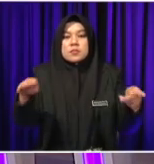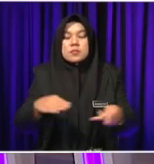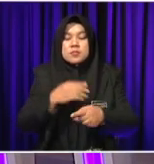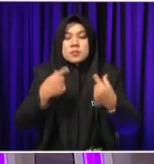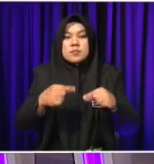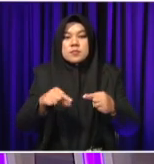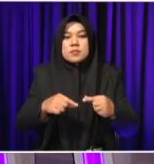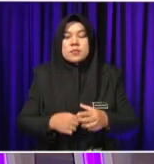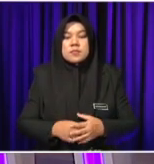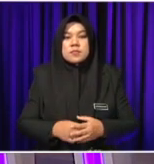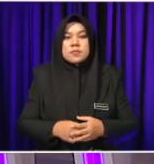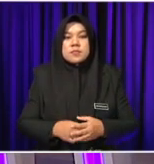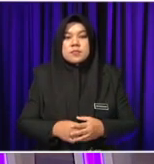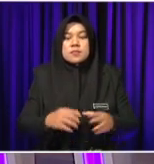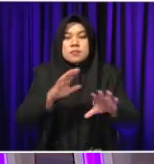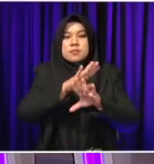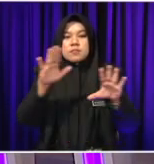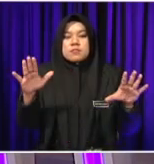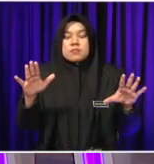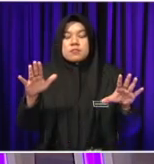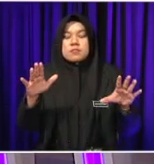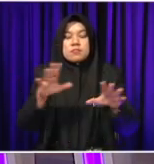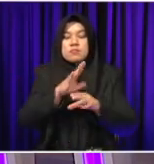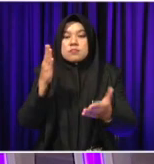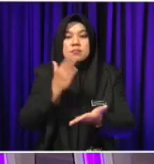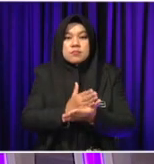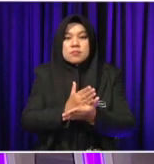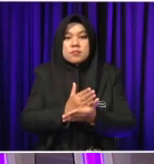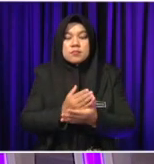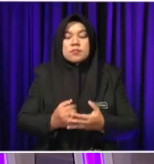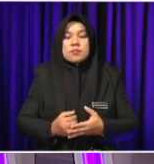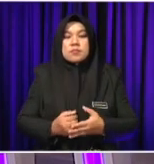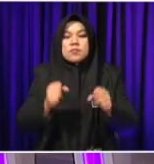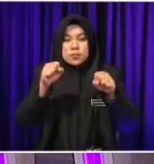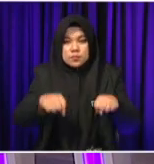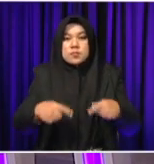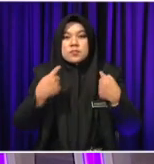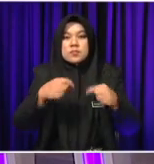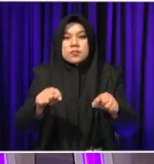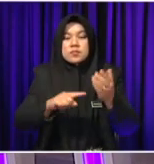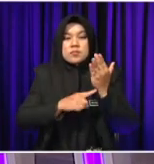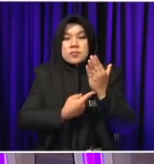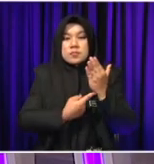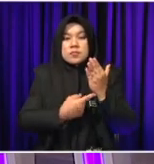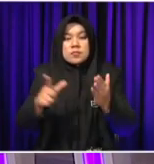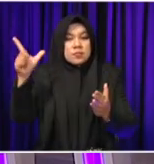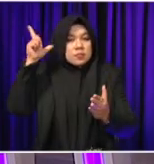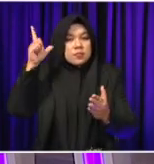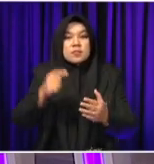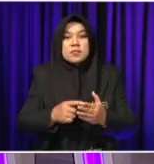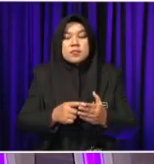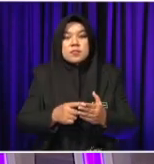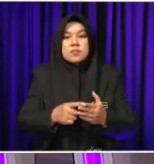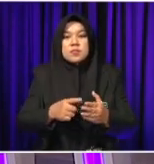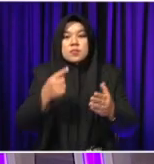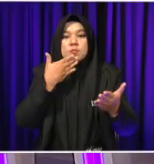the sky is the limit. So girls, boys, viewers out there, what are you waiting for? Start listening to good